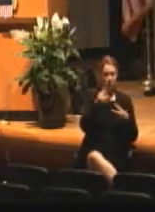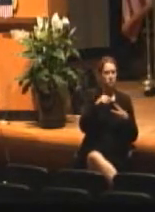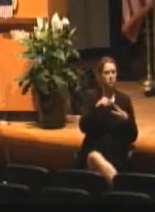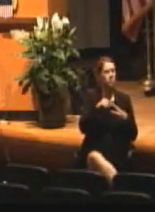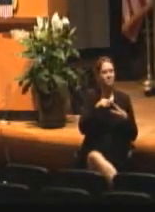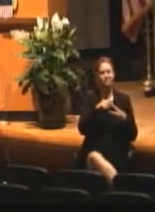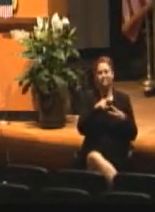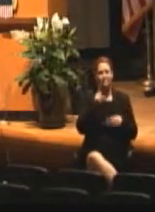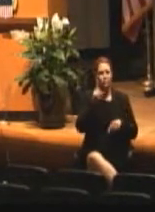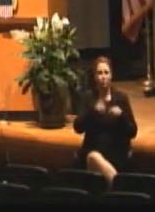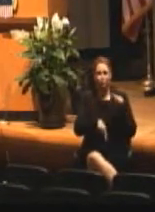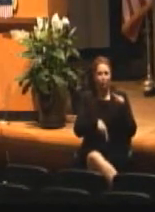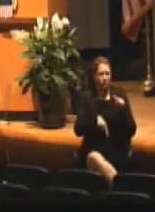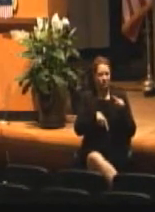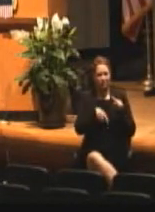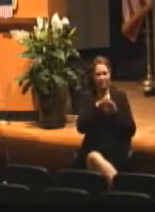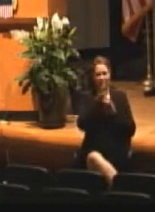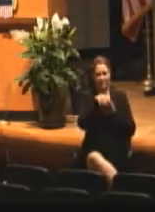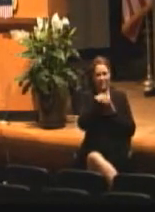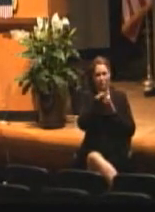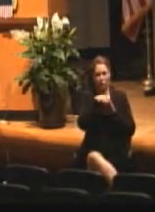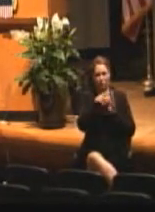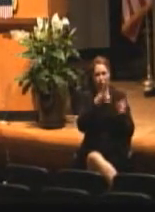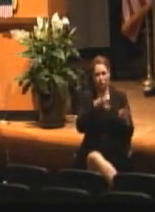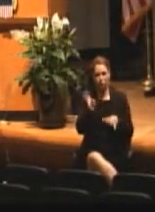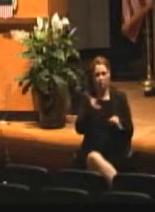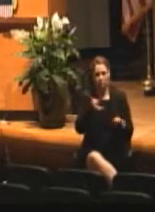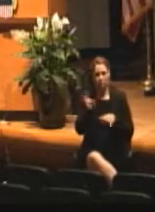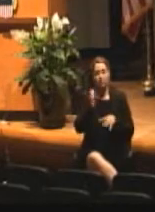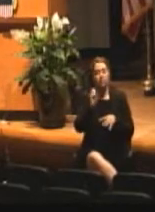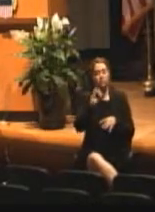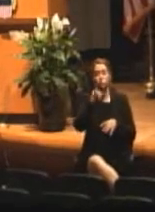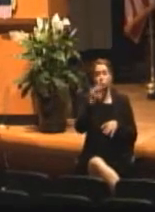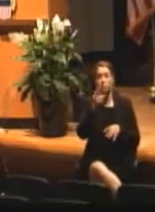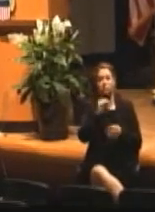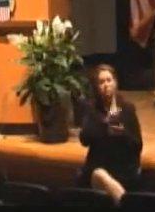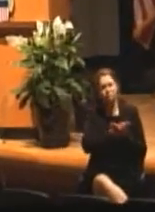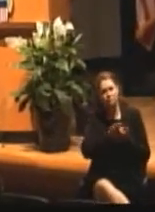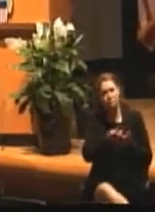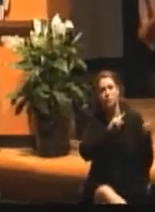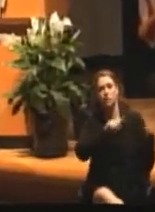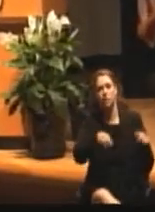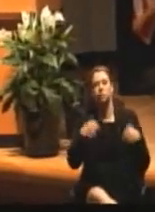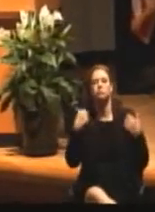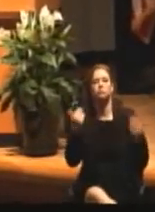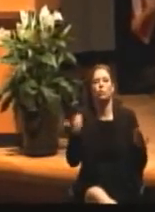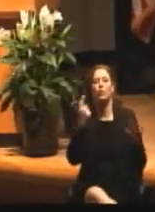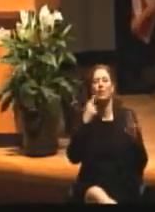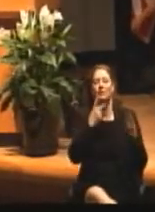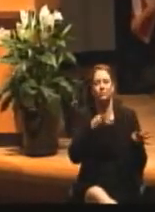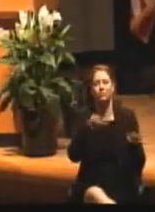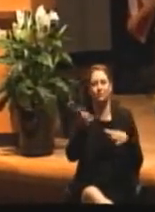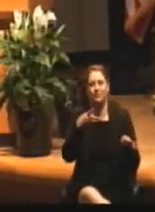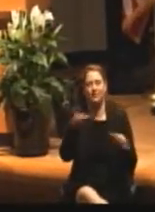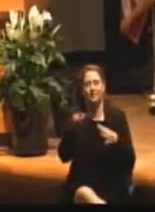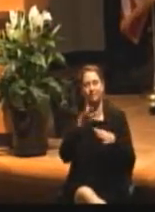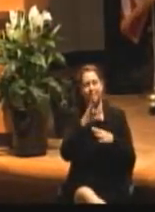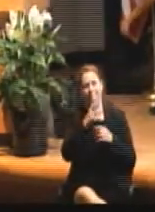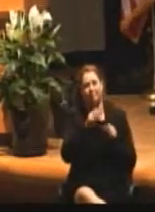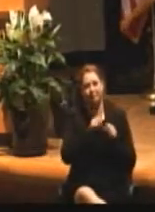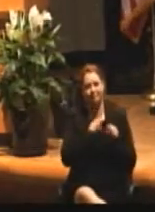video stream it, so John was kind enough to come in and do another class for us today. So with further ado, I'm